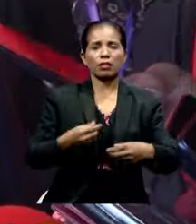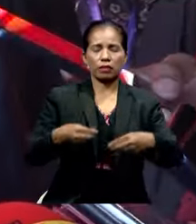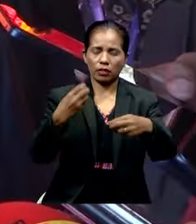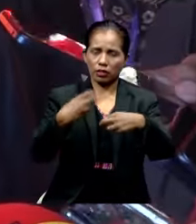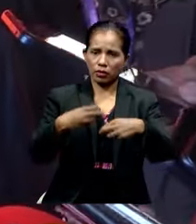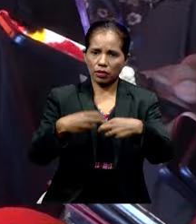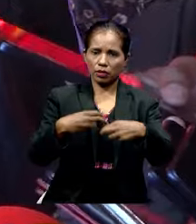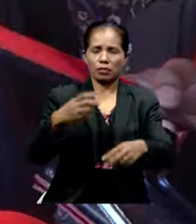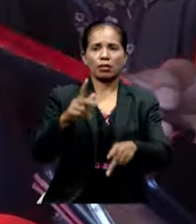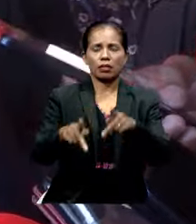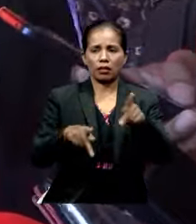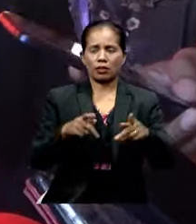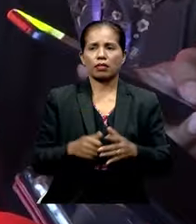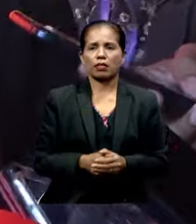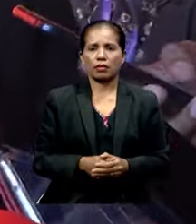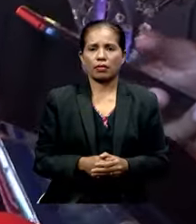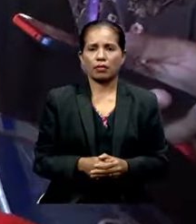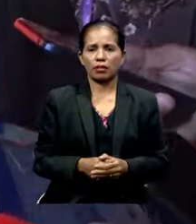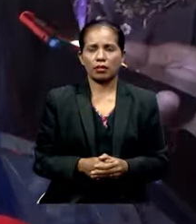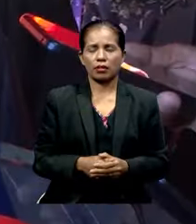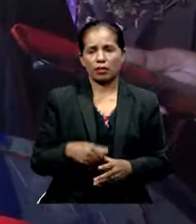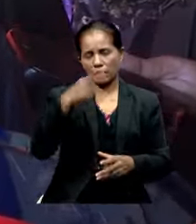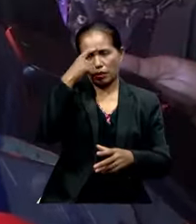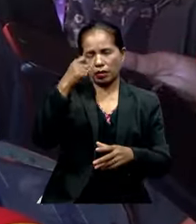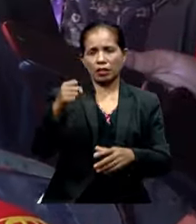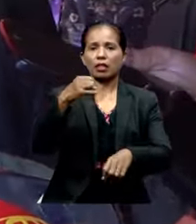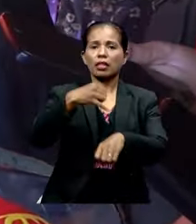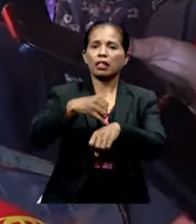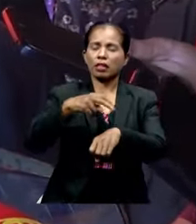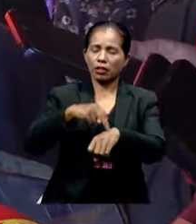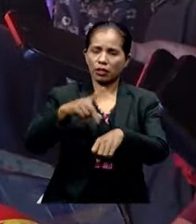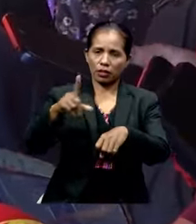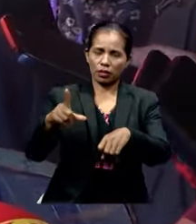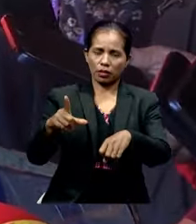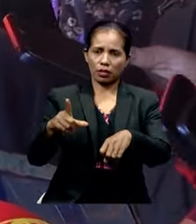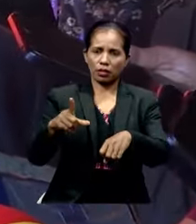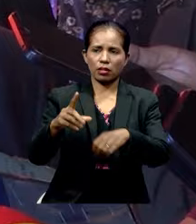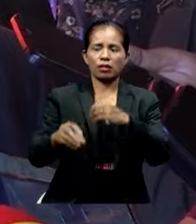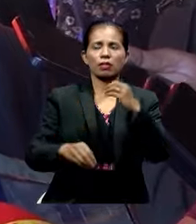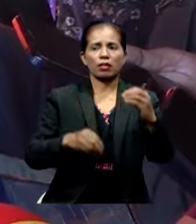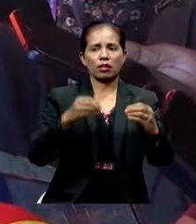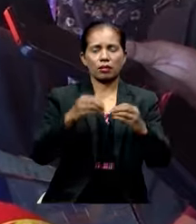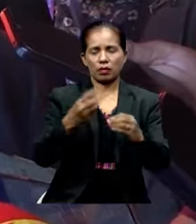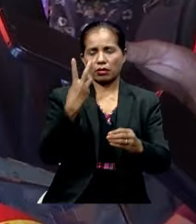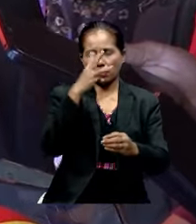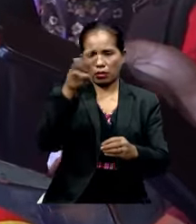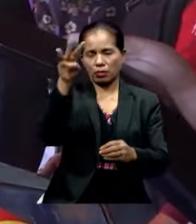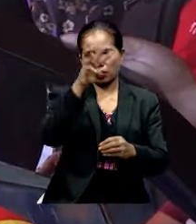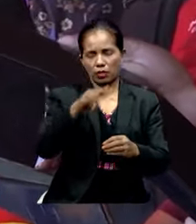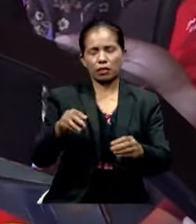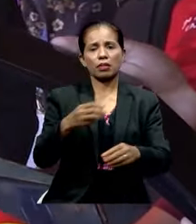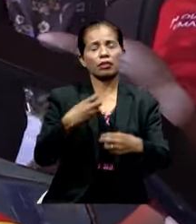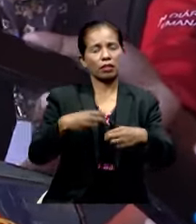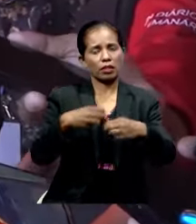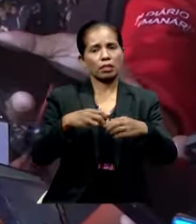2.2 billion. Because of the international financial monetary market.